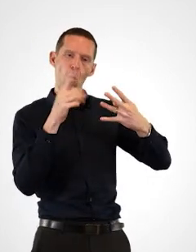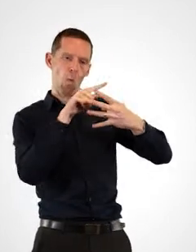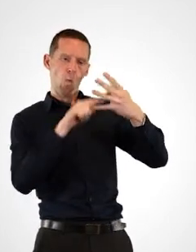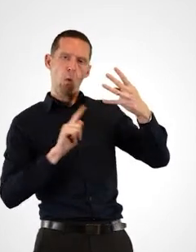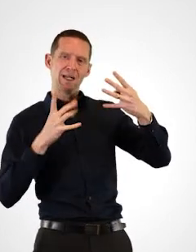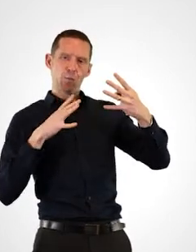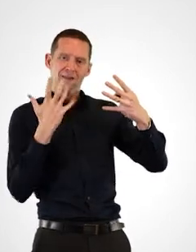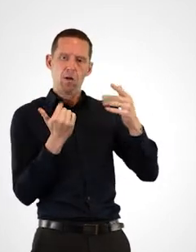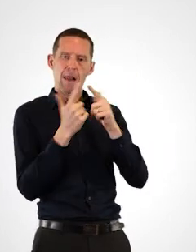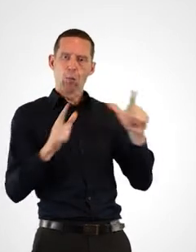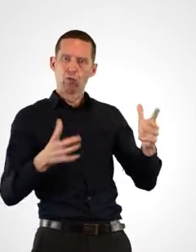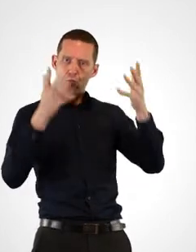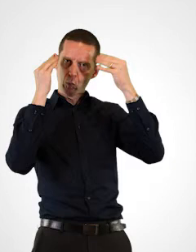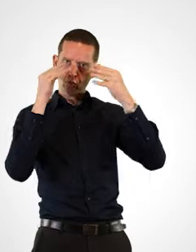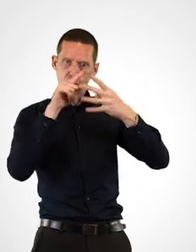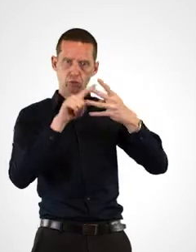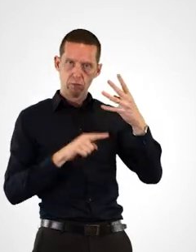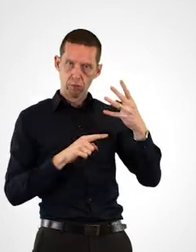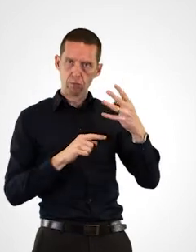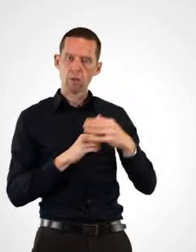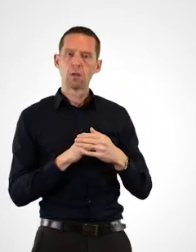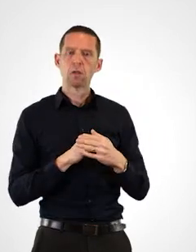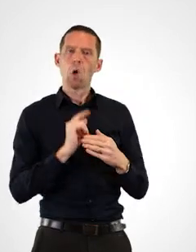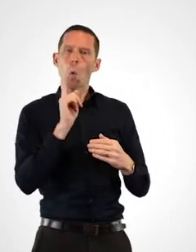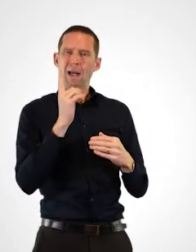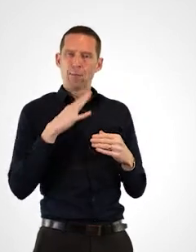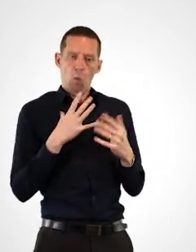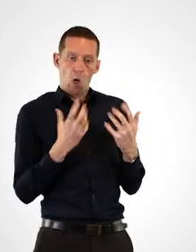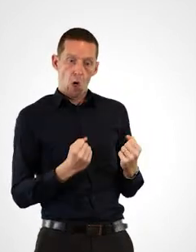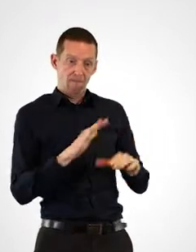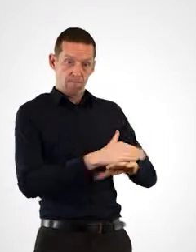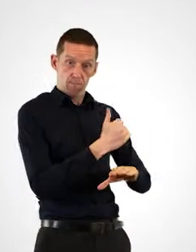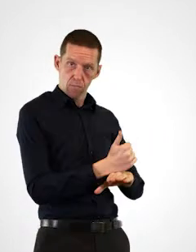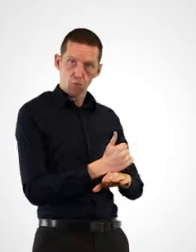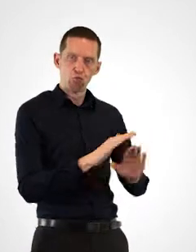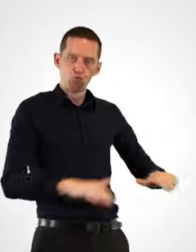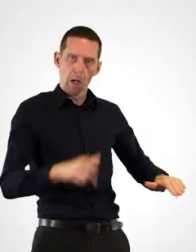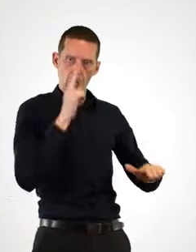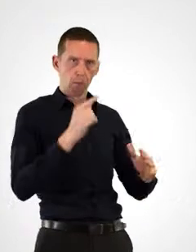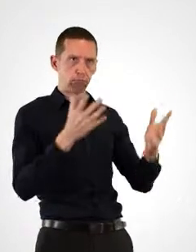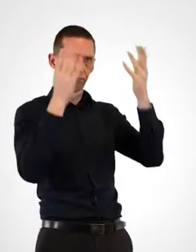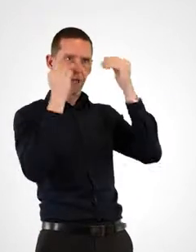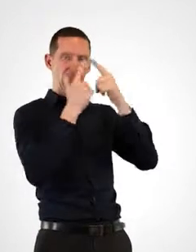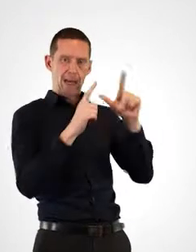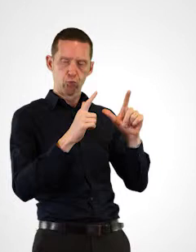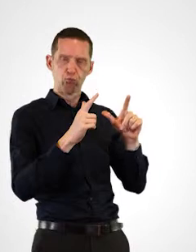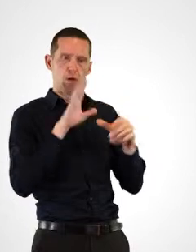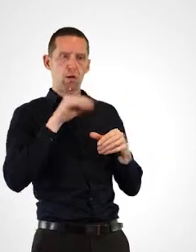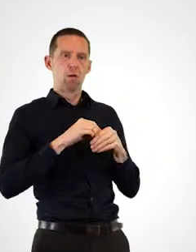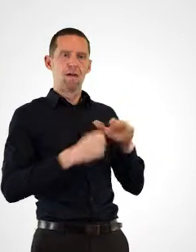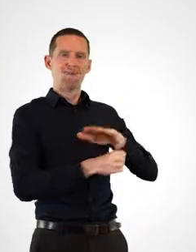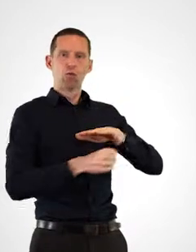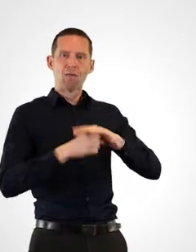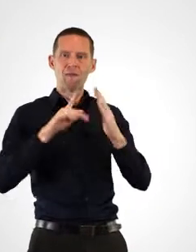necessary for language acquisition. That what needs to be in place for children to acquire that language that forms the foundation for